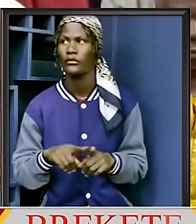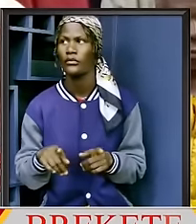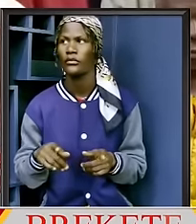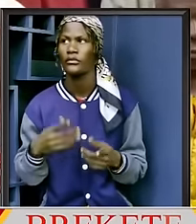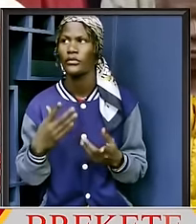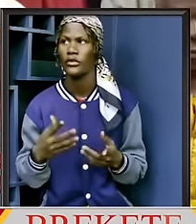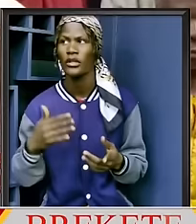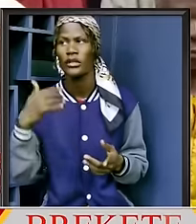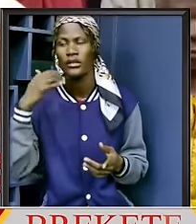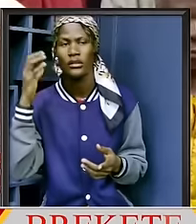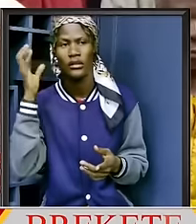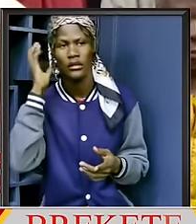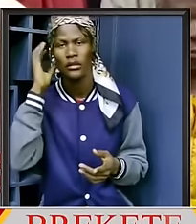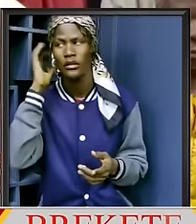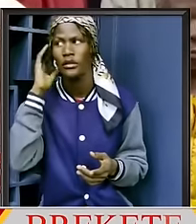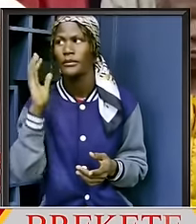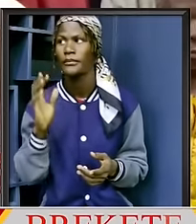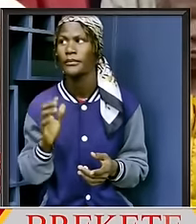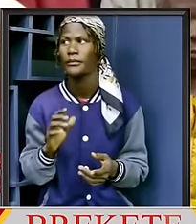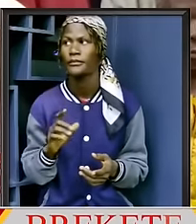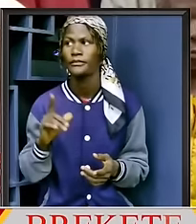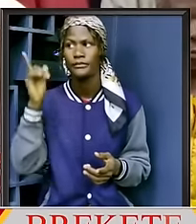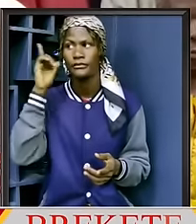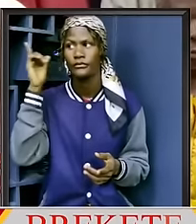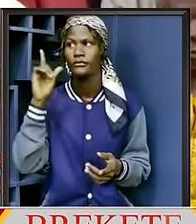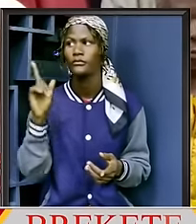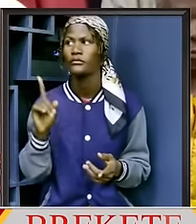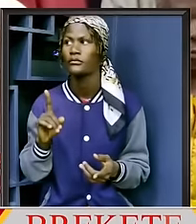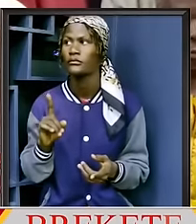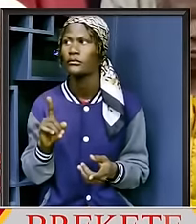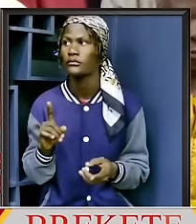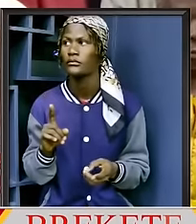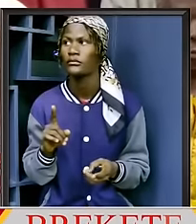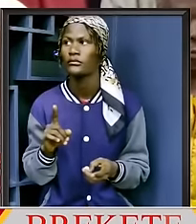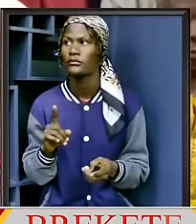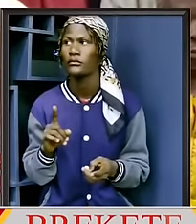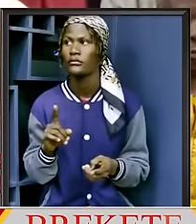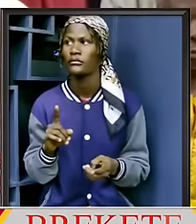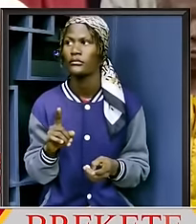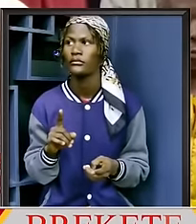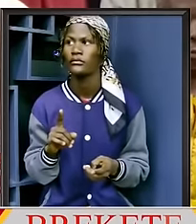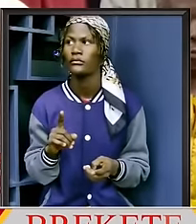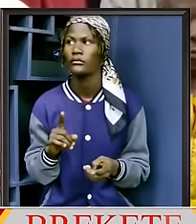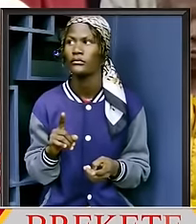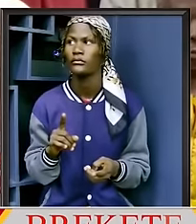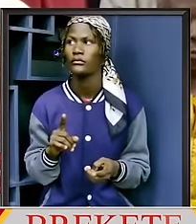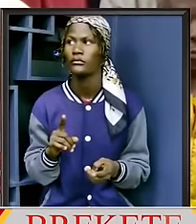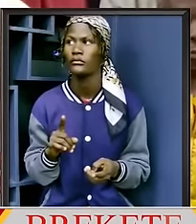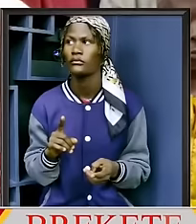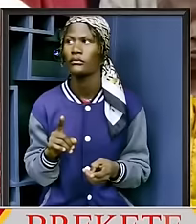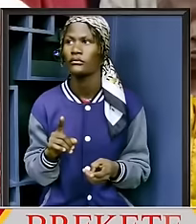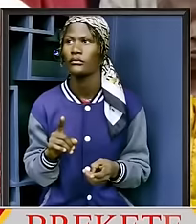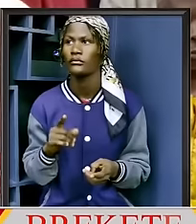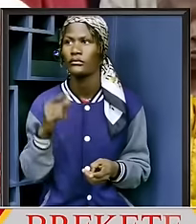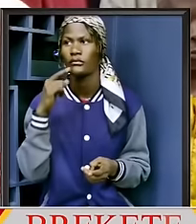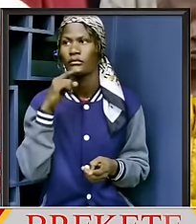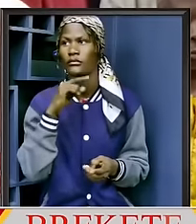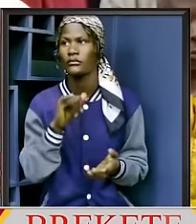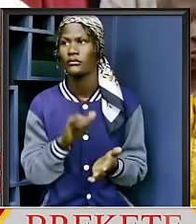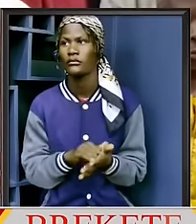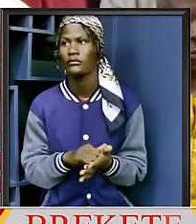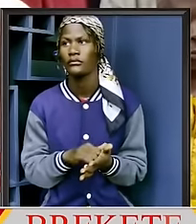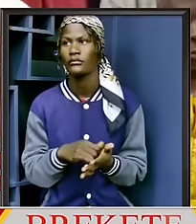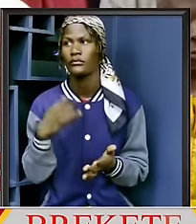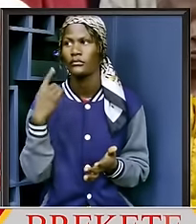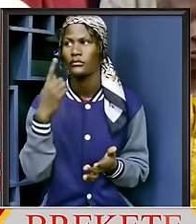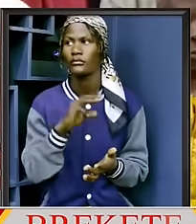hearing, because I listened to the program, I started hearing all the lies this woman was vomiting.